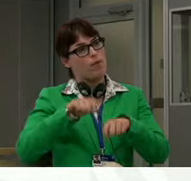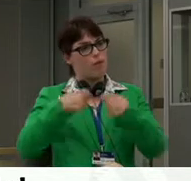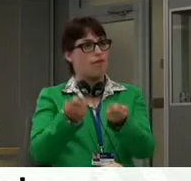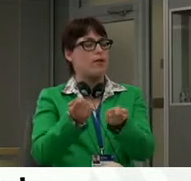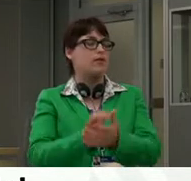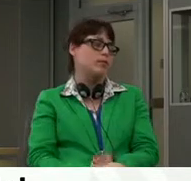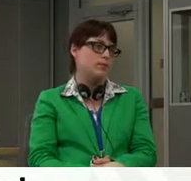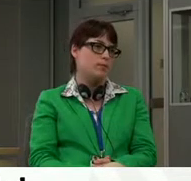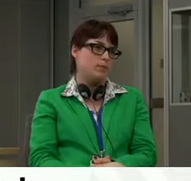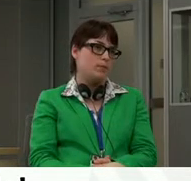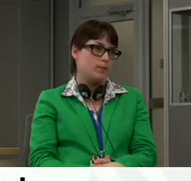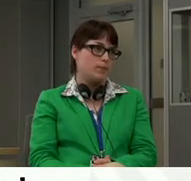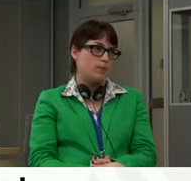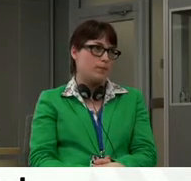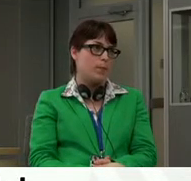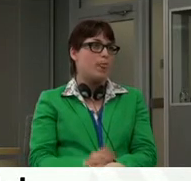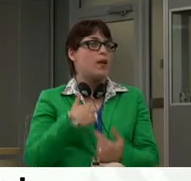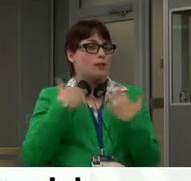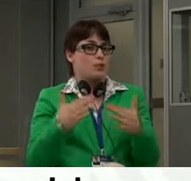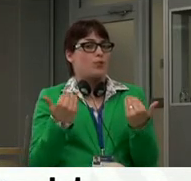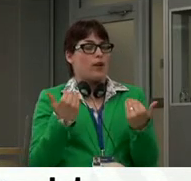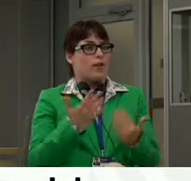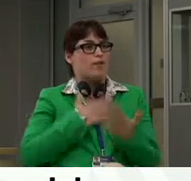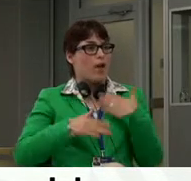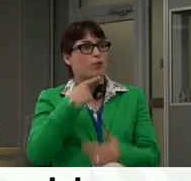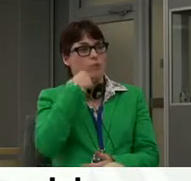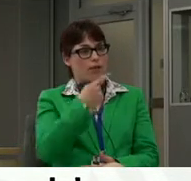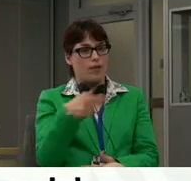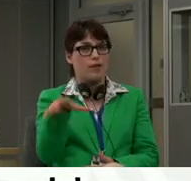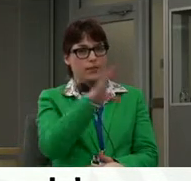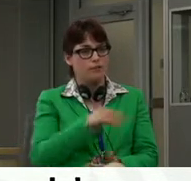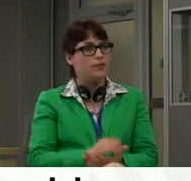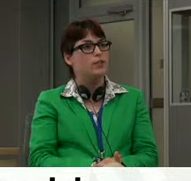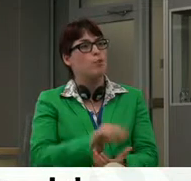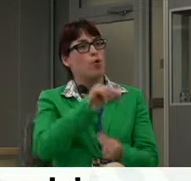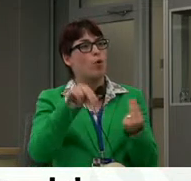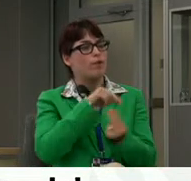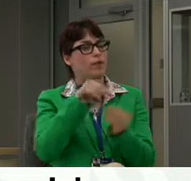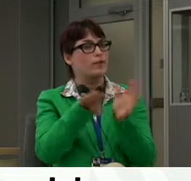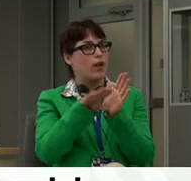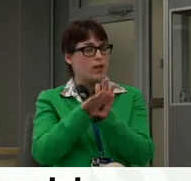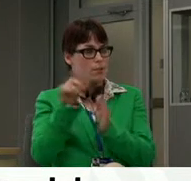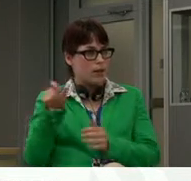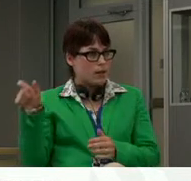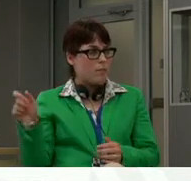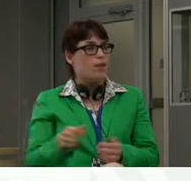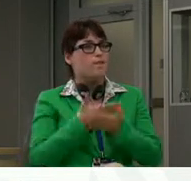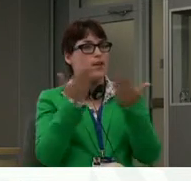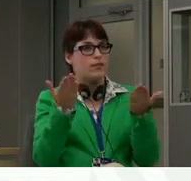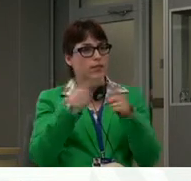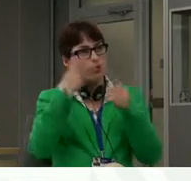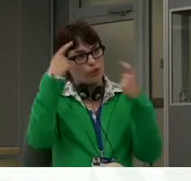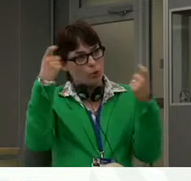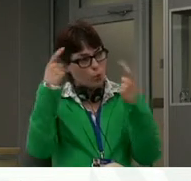education and social skills to become employees or employers. I would like to use this opportunity to